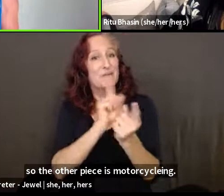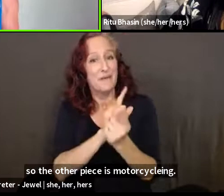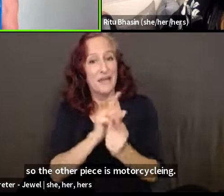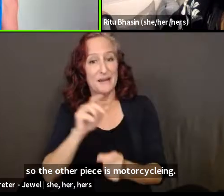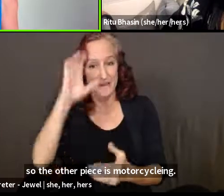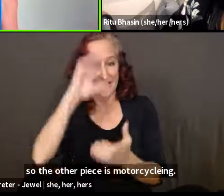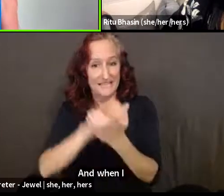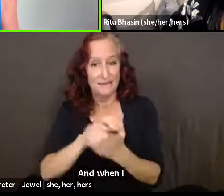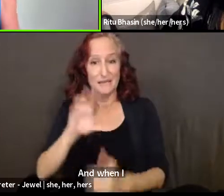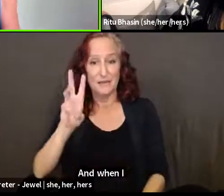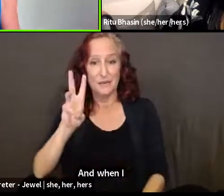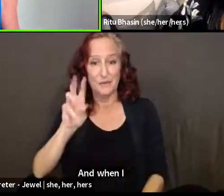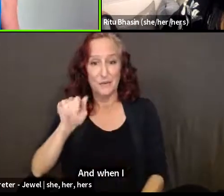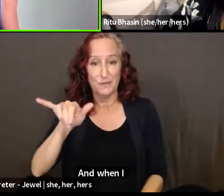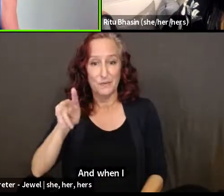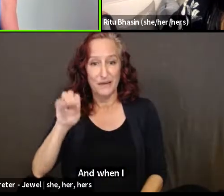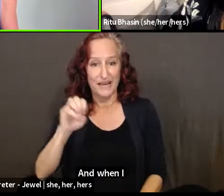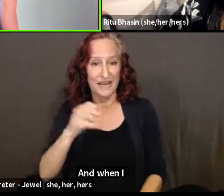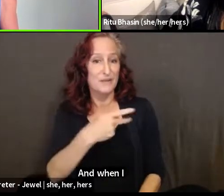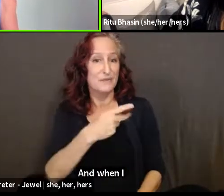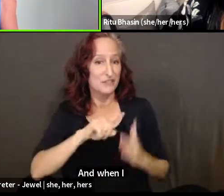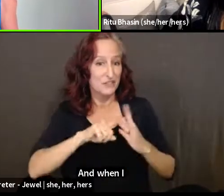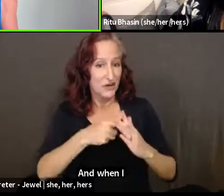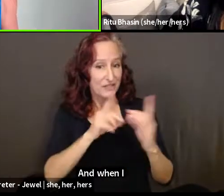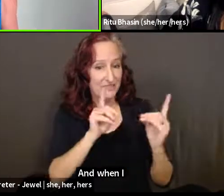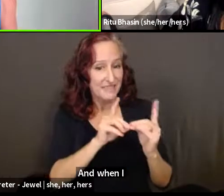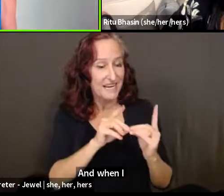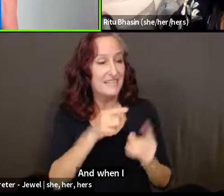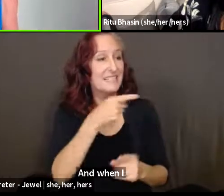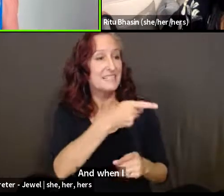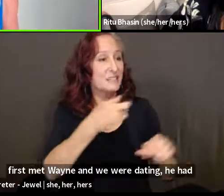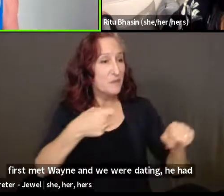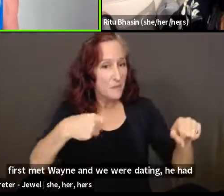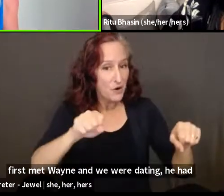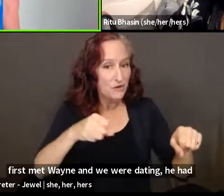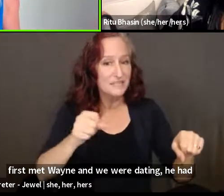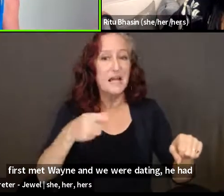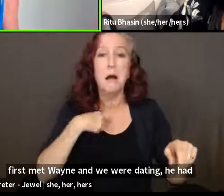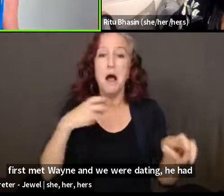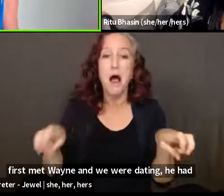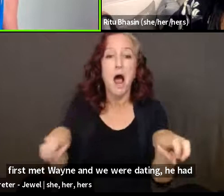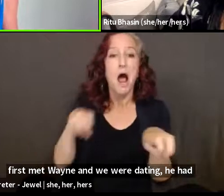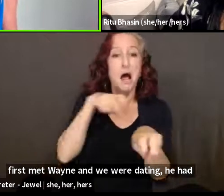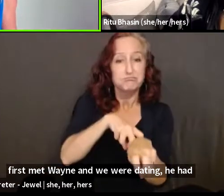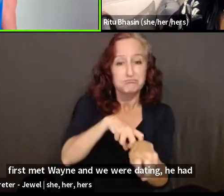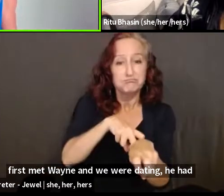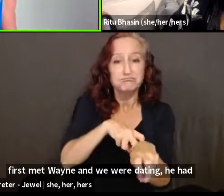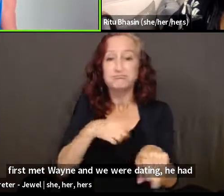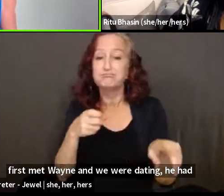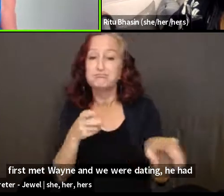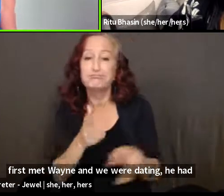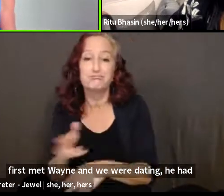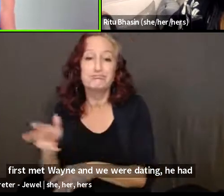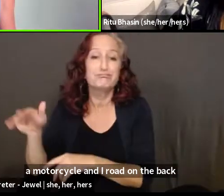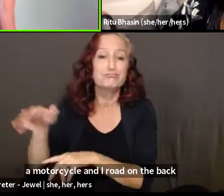were dating, he had a motorcycle, and I rode on the back of his motorcycle. And then later I